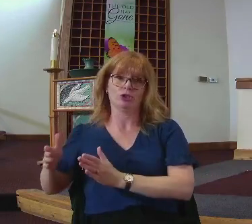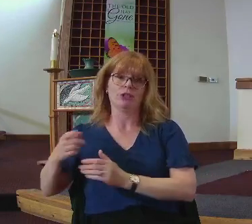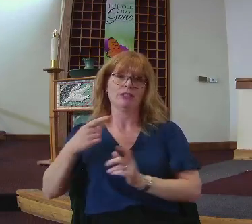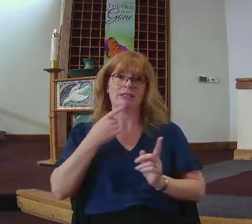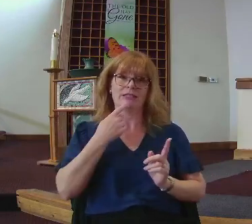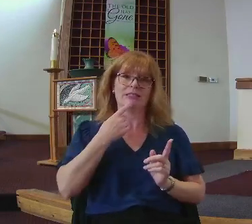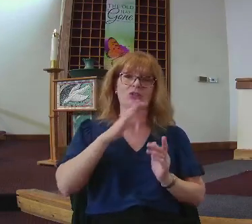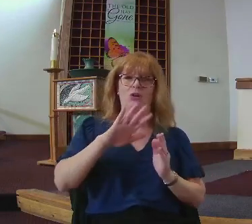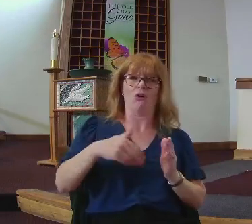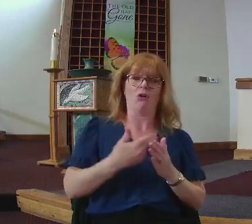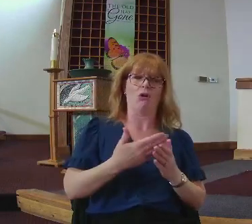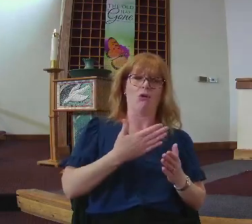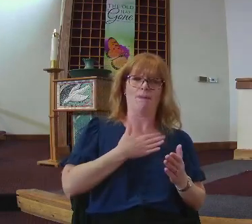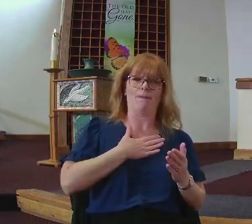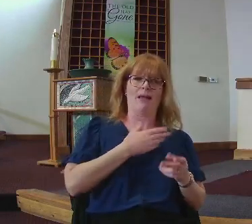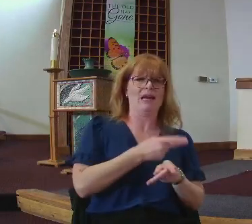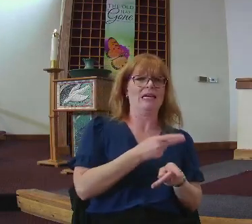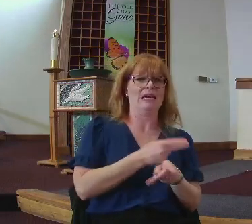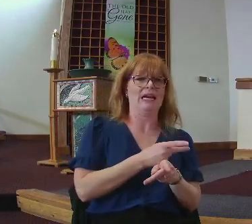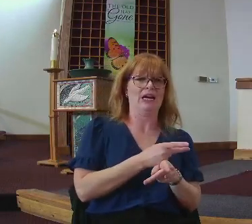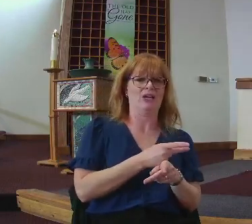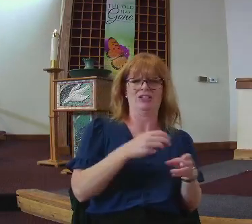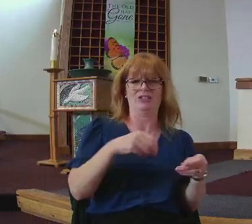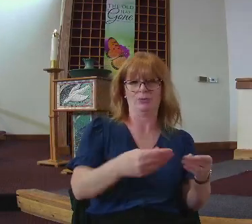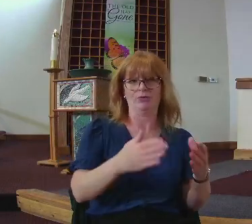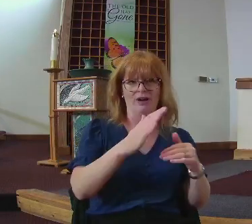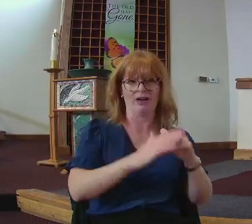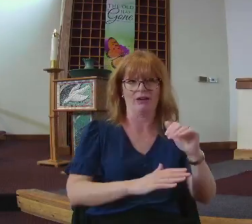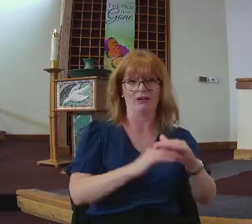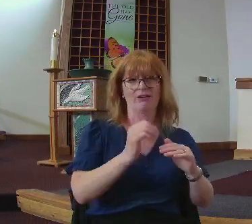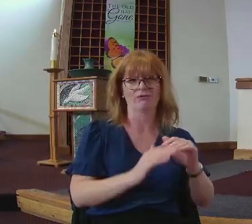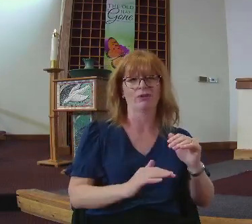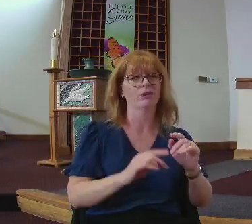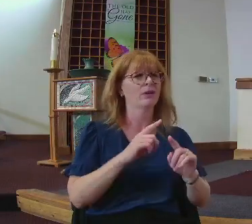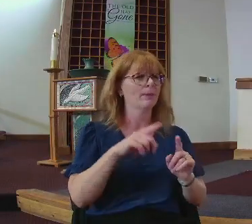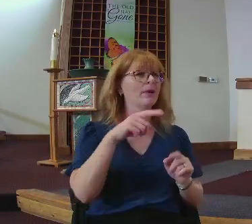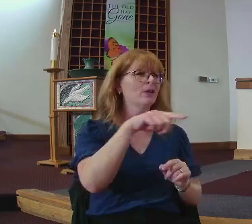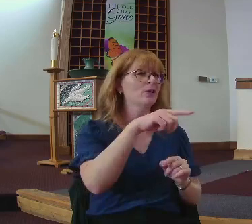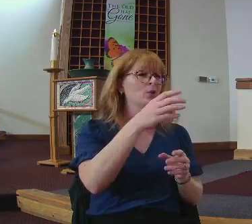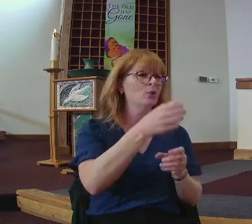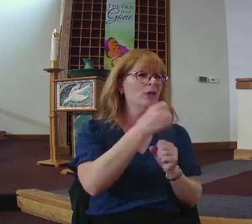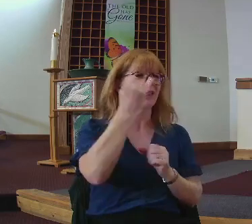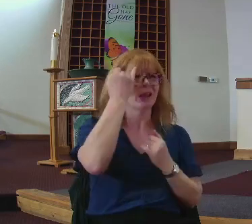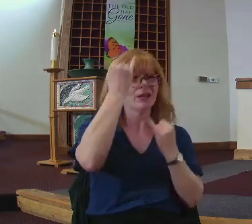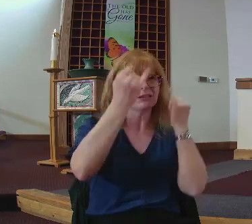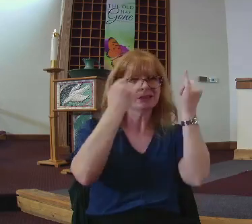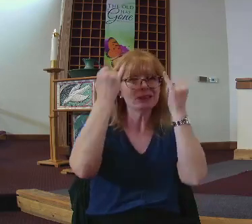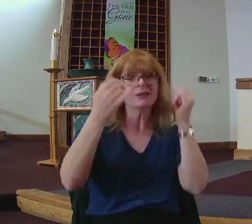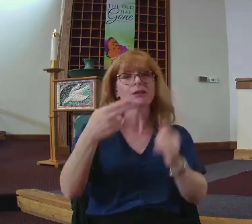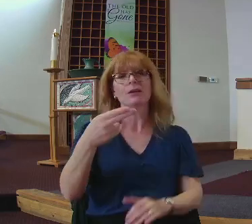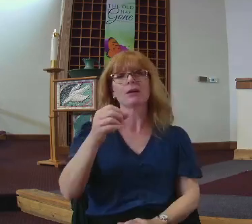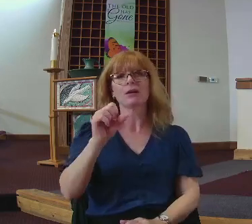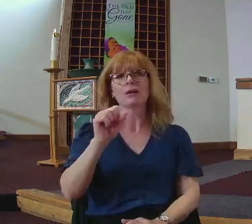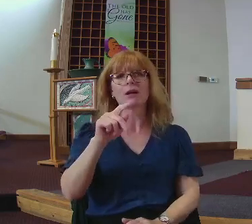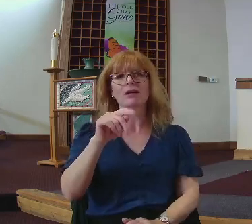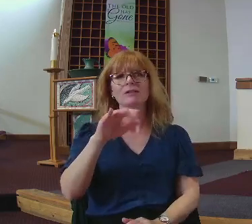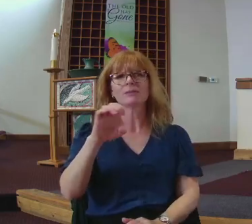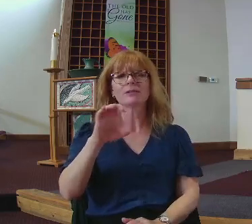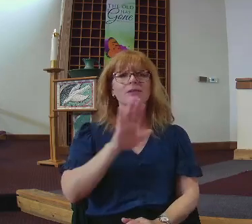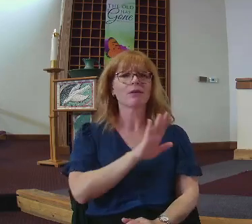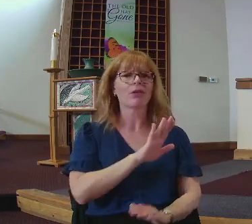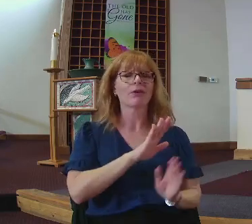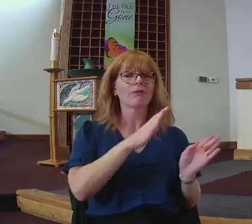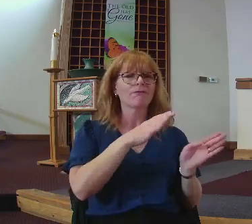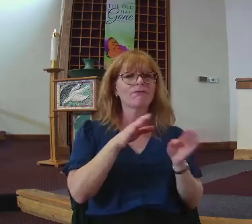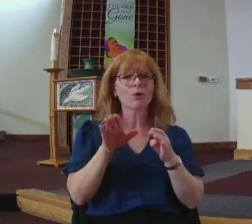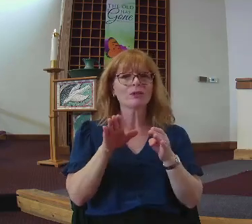is palliative care. But you get the idea, right? In hospice care, there is a shift. And